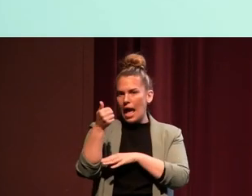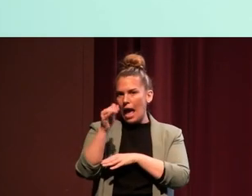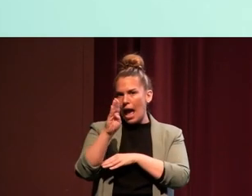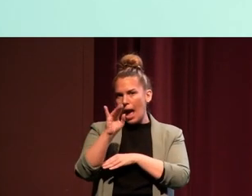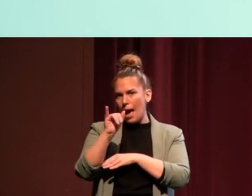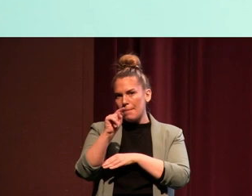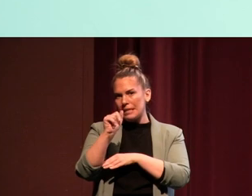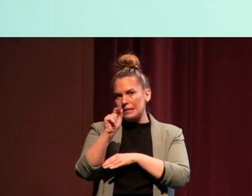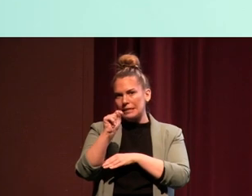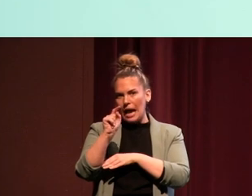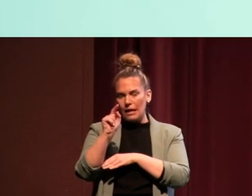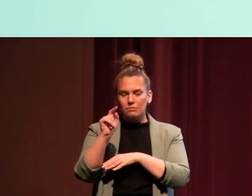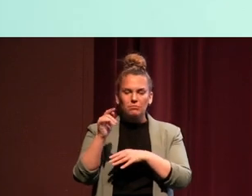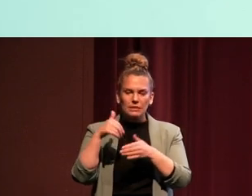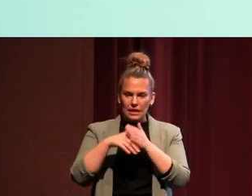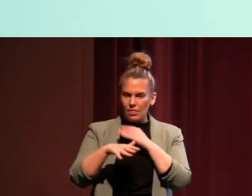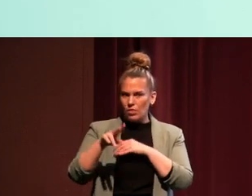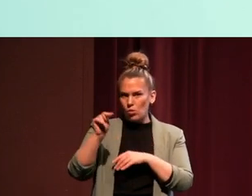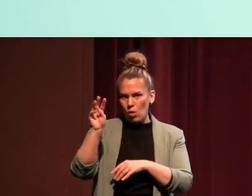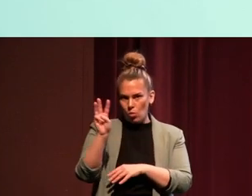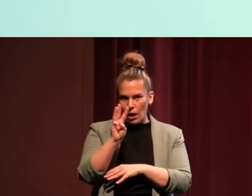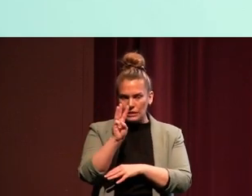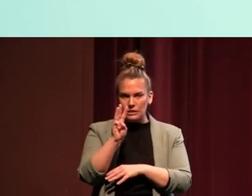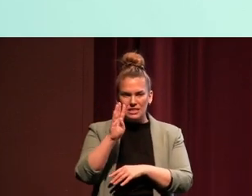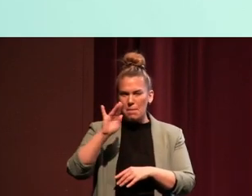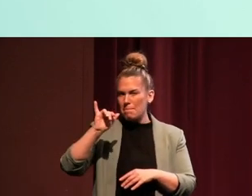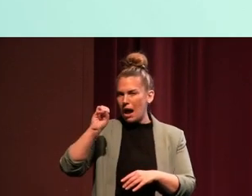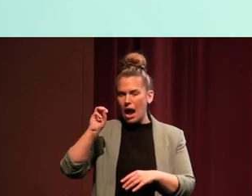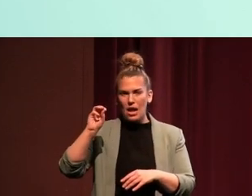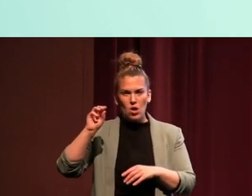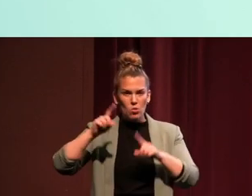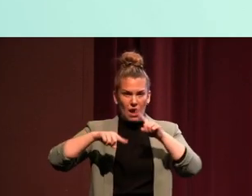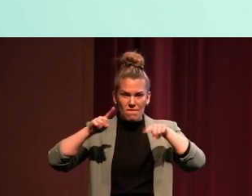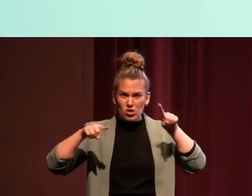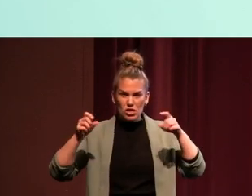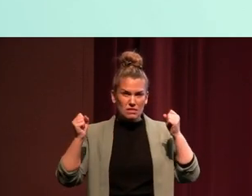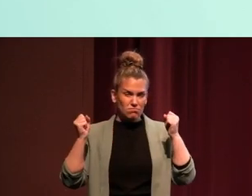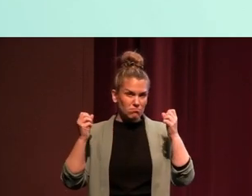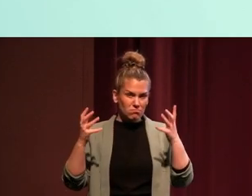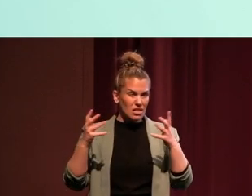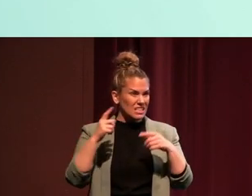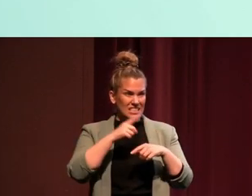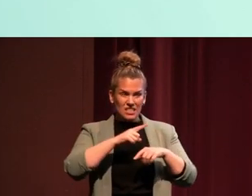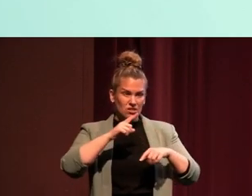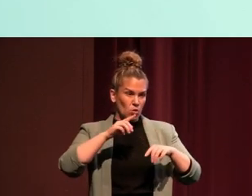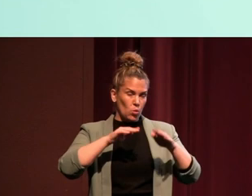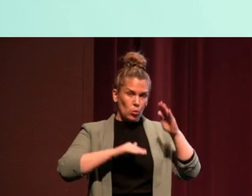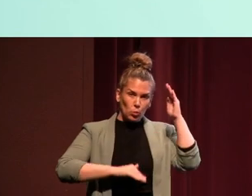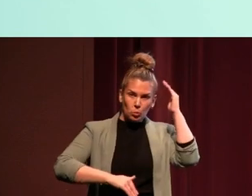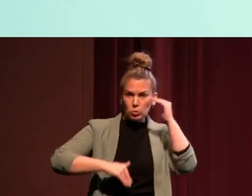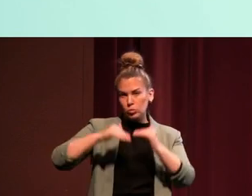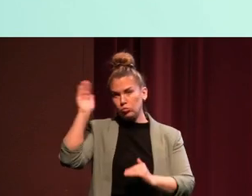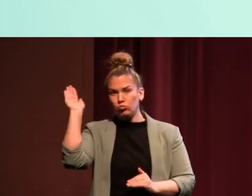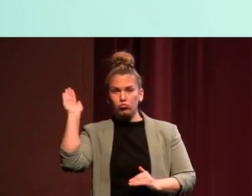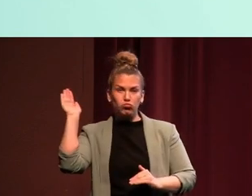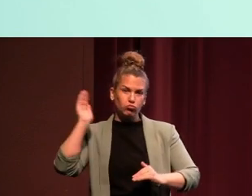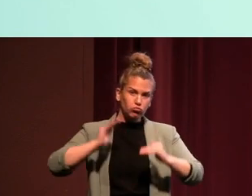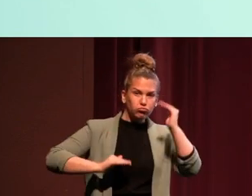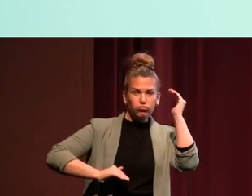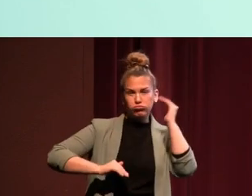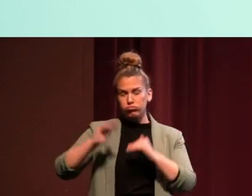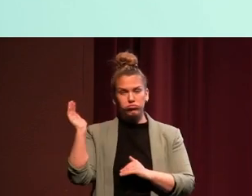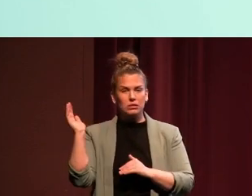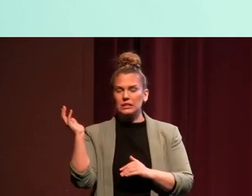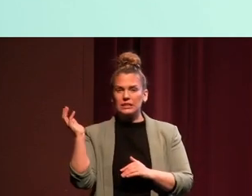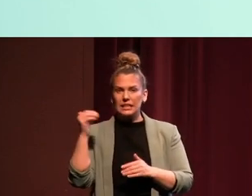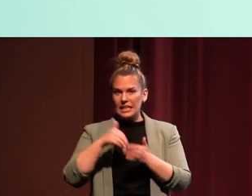There's biodiversity way out of proportion in aspen stands compared to other forest stands in eastern Oregon. Aspen